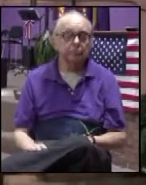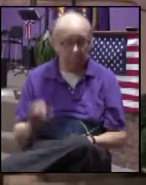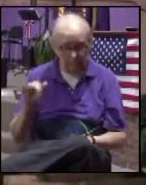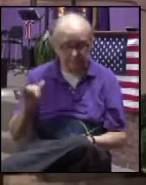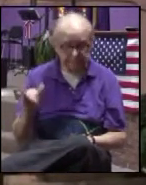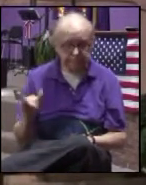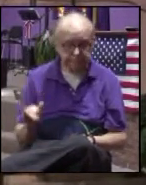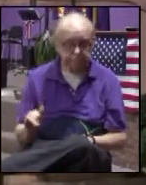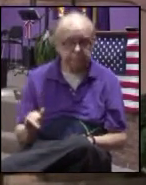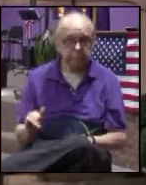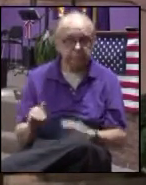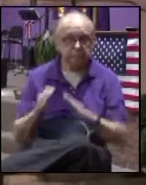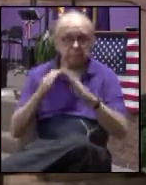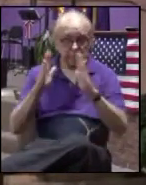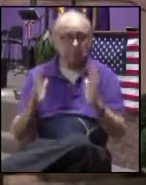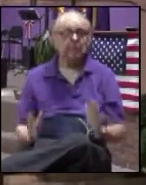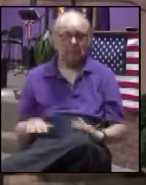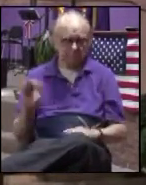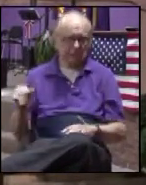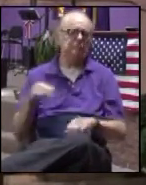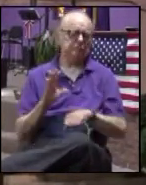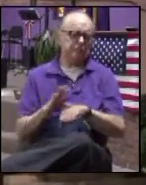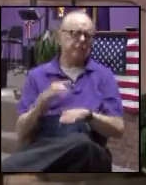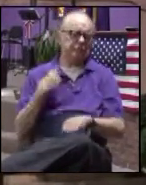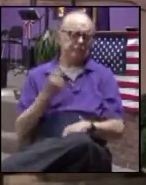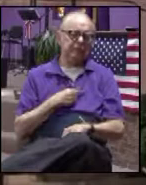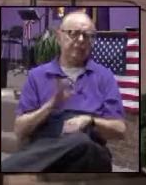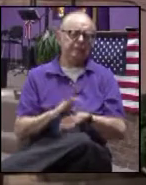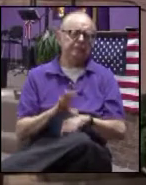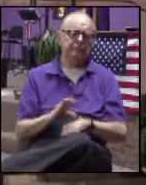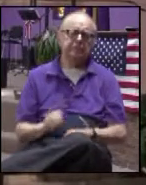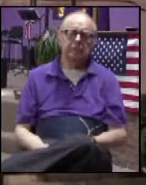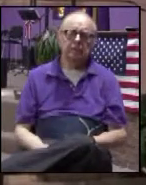Yeah, it's a big building with a steeple. Yeah, we're a church.